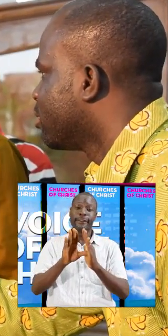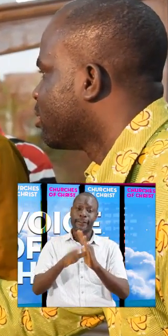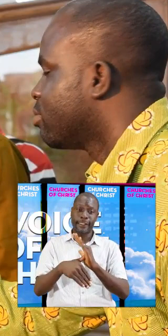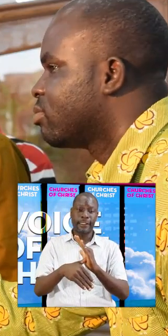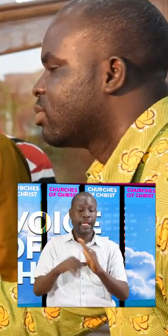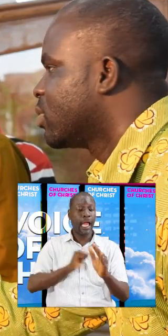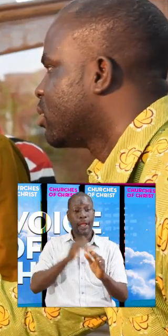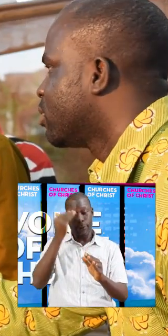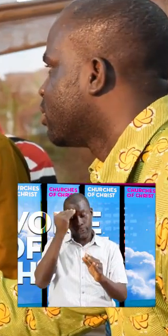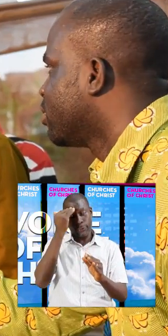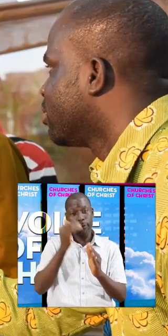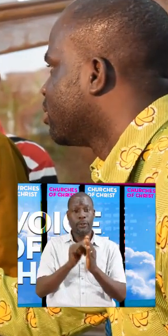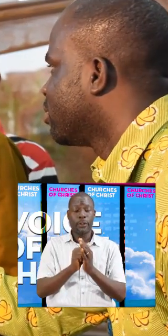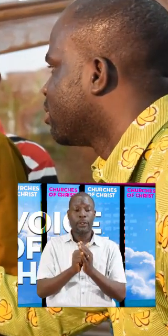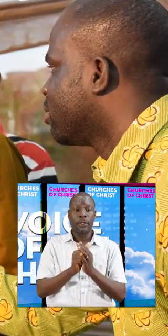And Minim say,